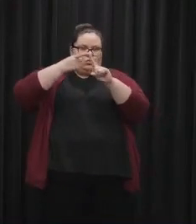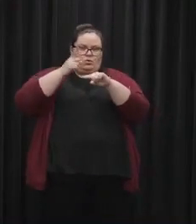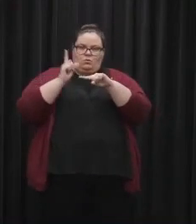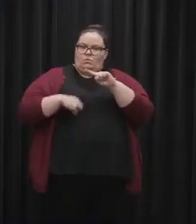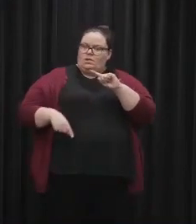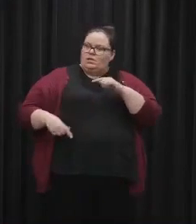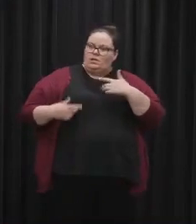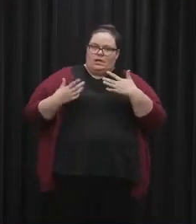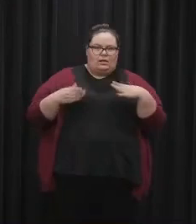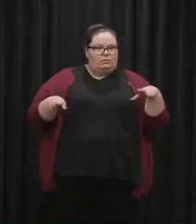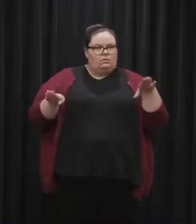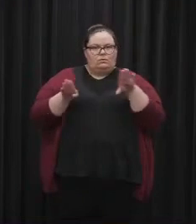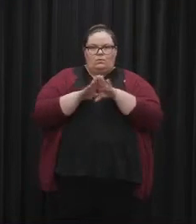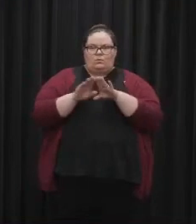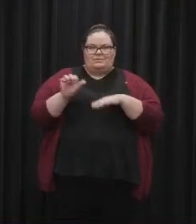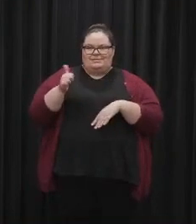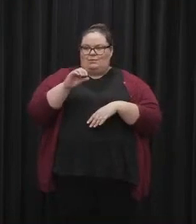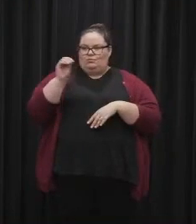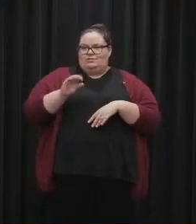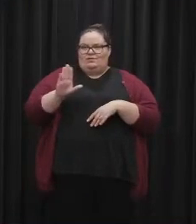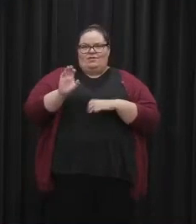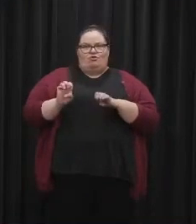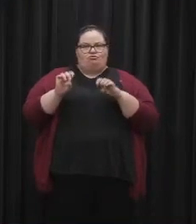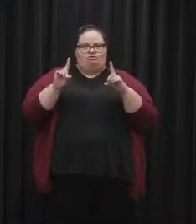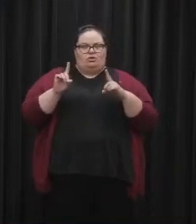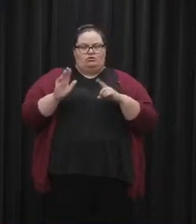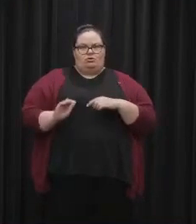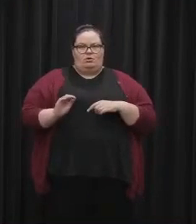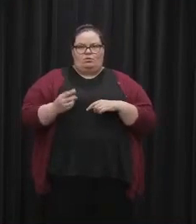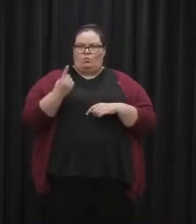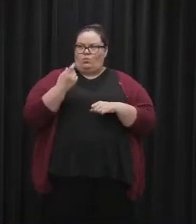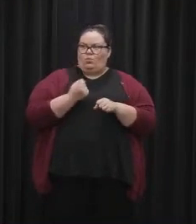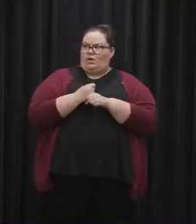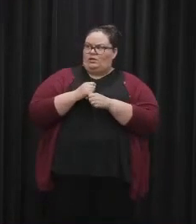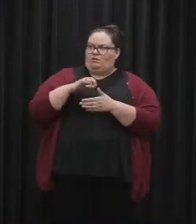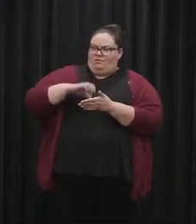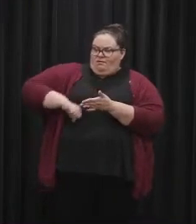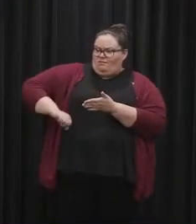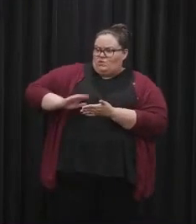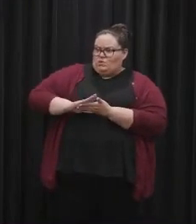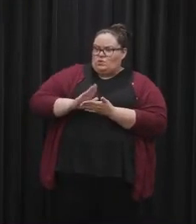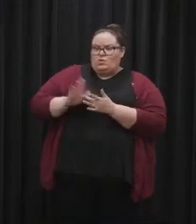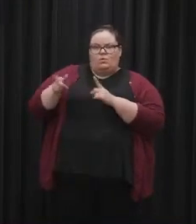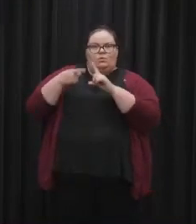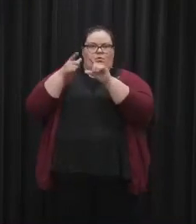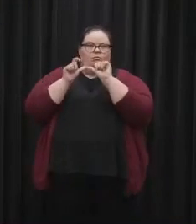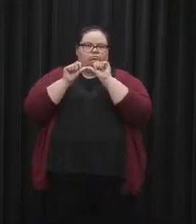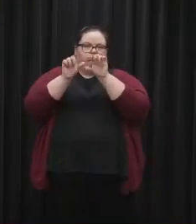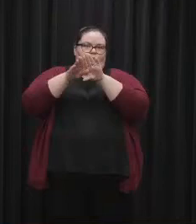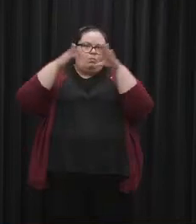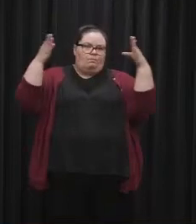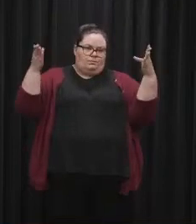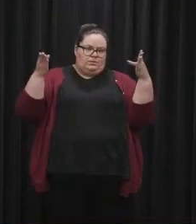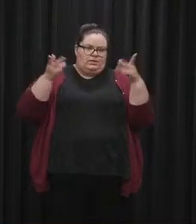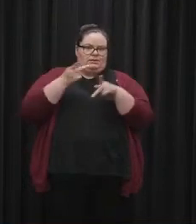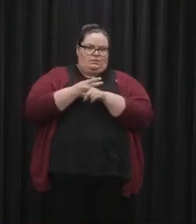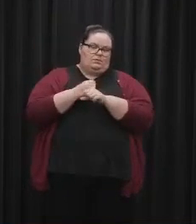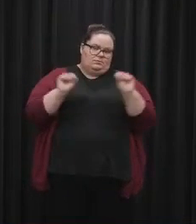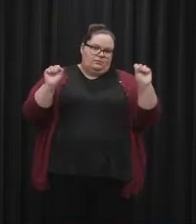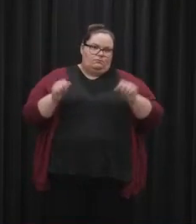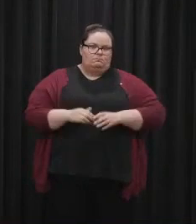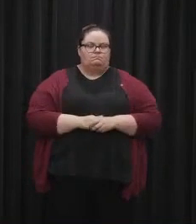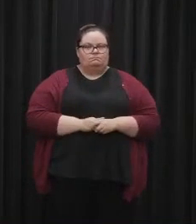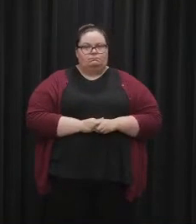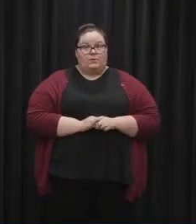we can't afford to lose more than 10% of a child's education, losing a year or more schooling. So our goal is to keep the schools open and to keep our schools